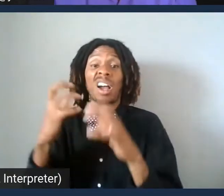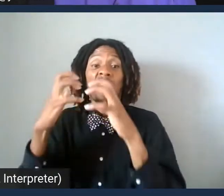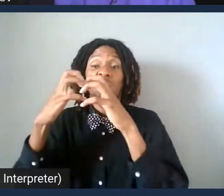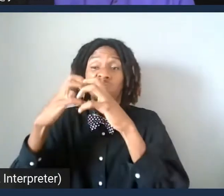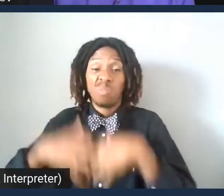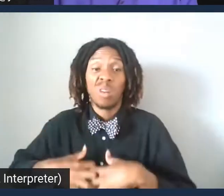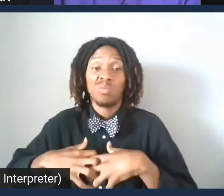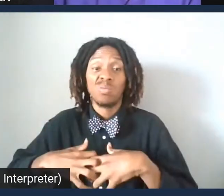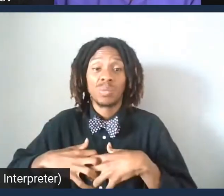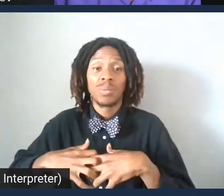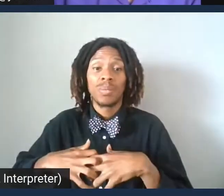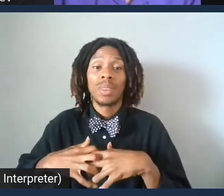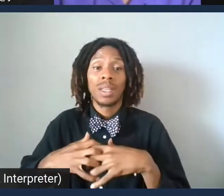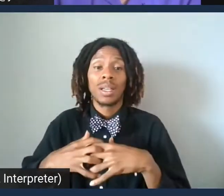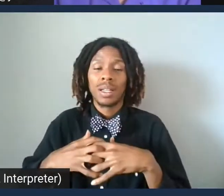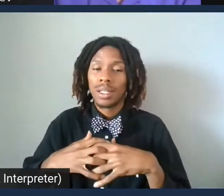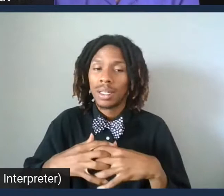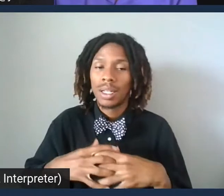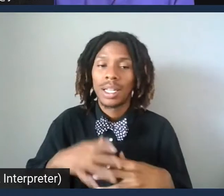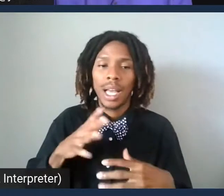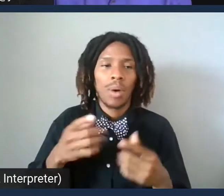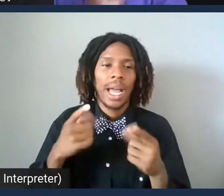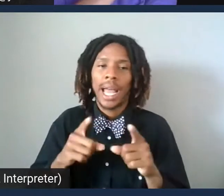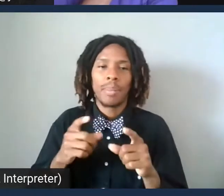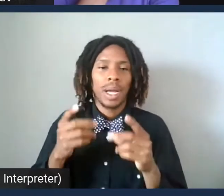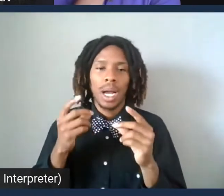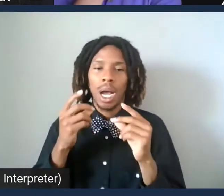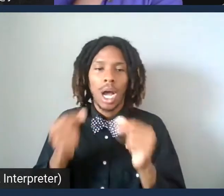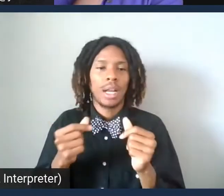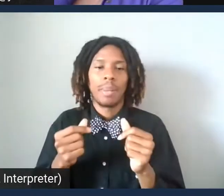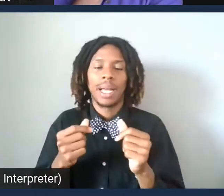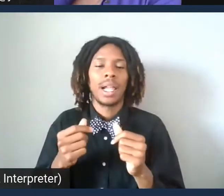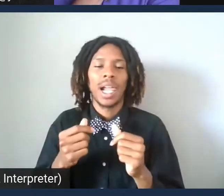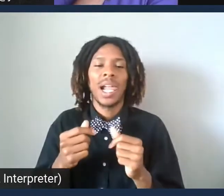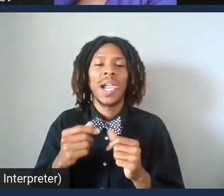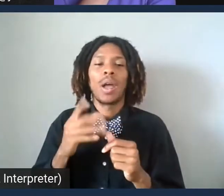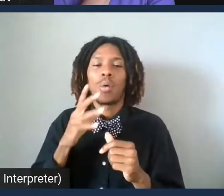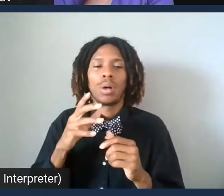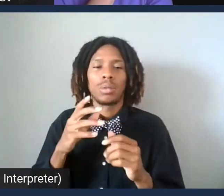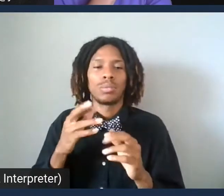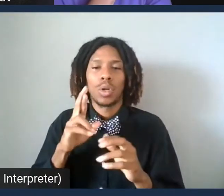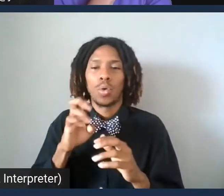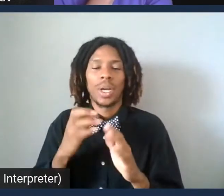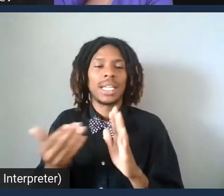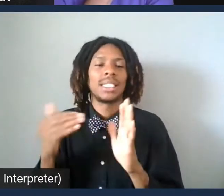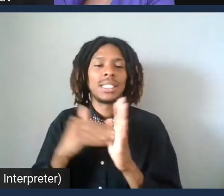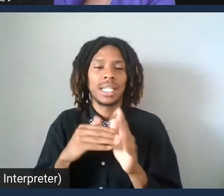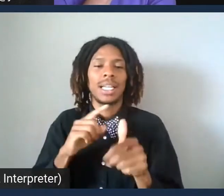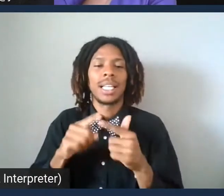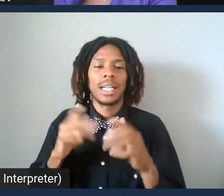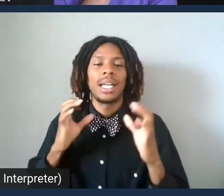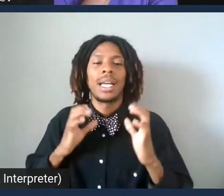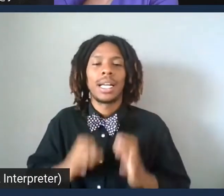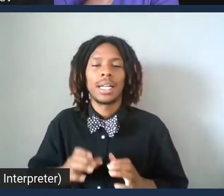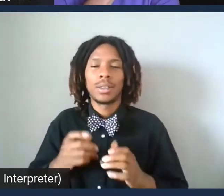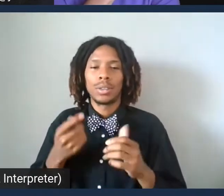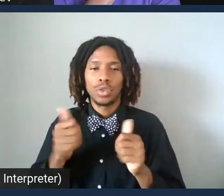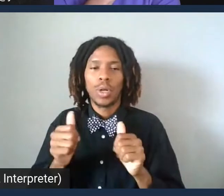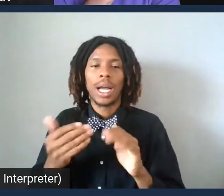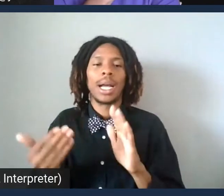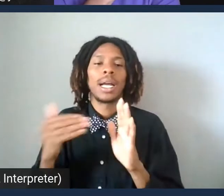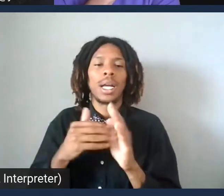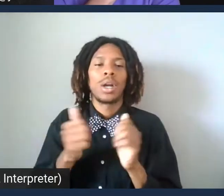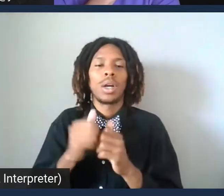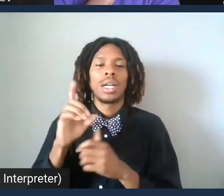hard down, that will happen automatically, right? Your web socket connection will be reset, and then the client will retry with a new